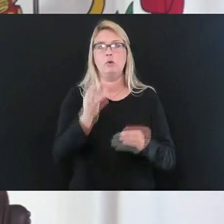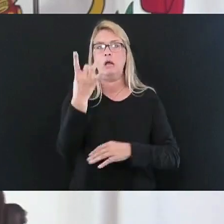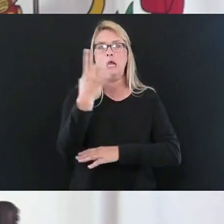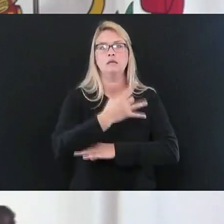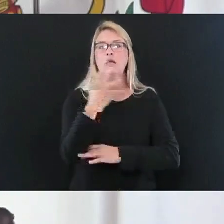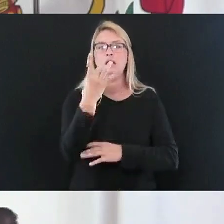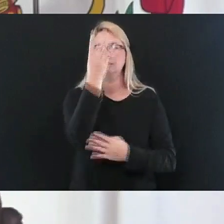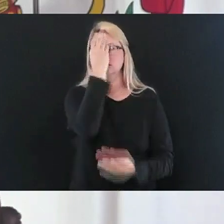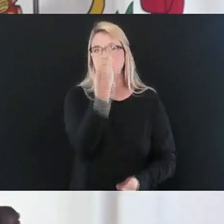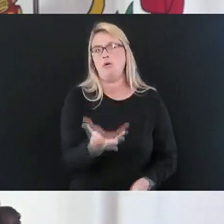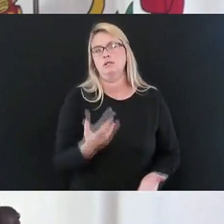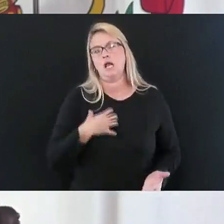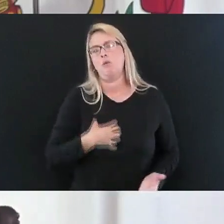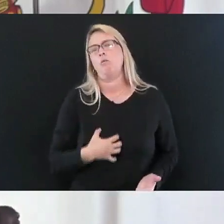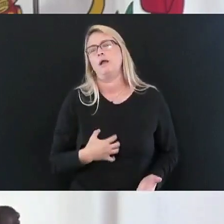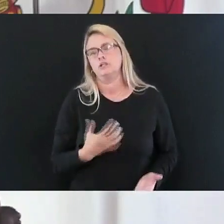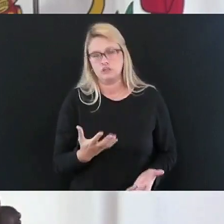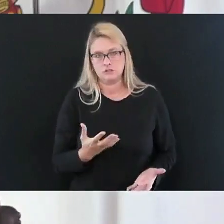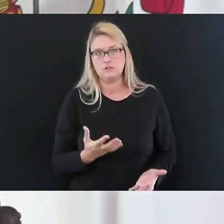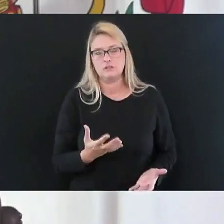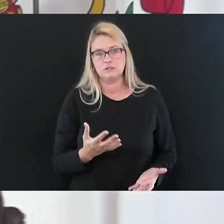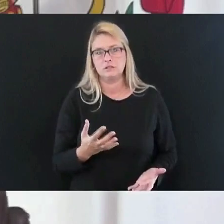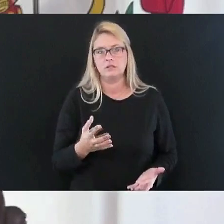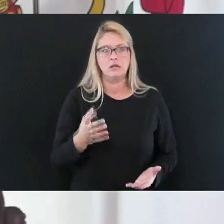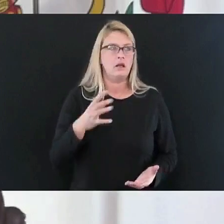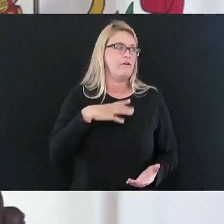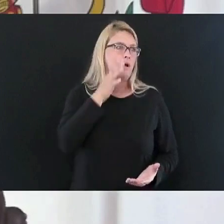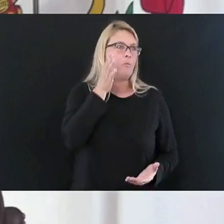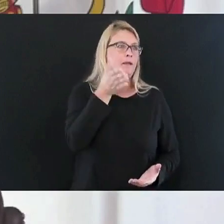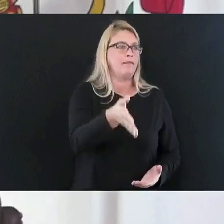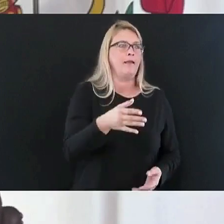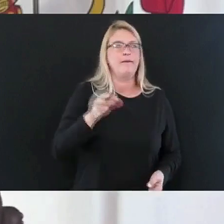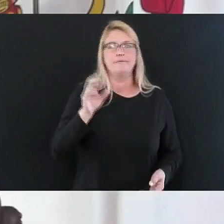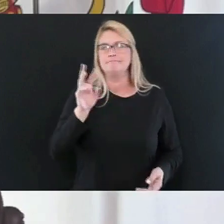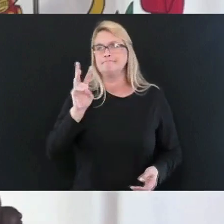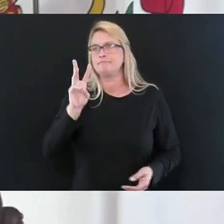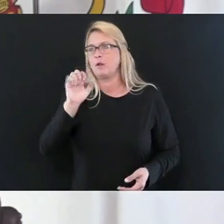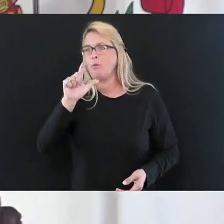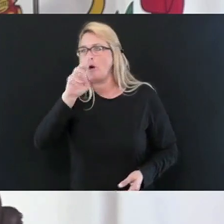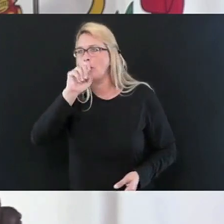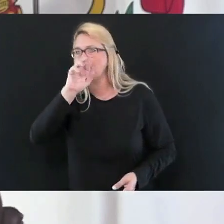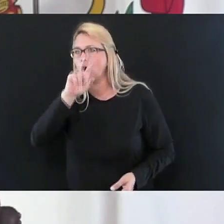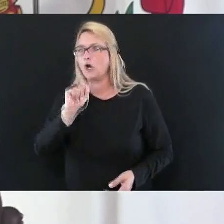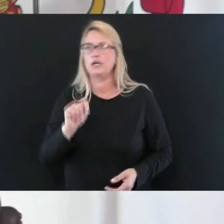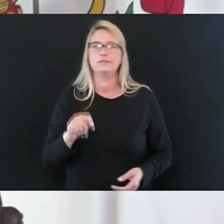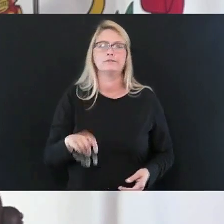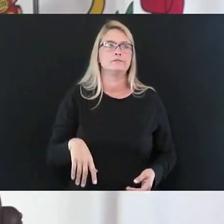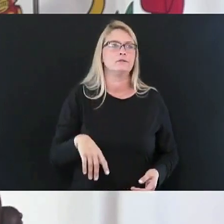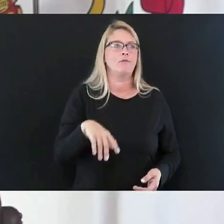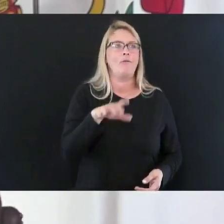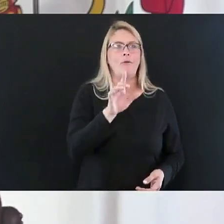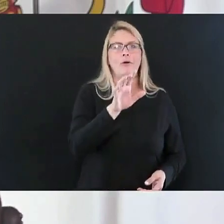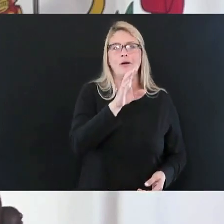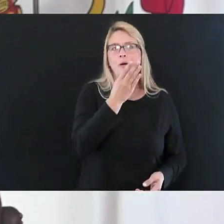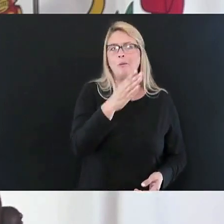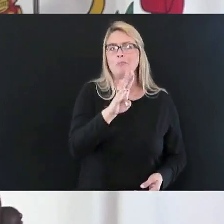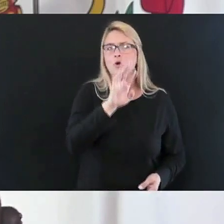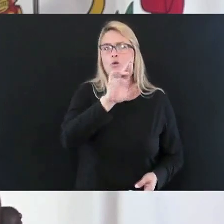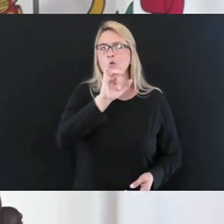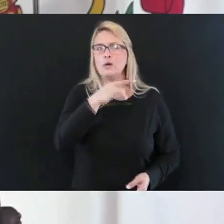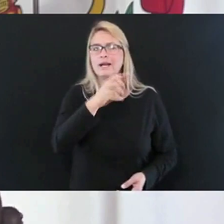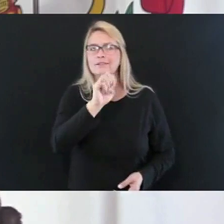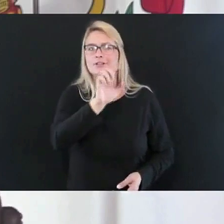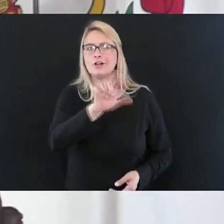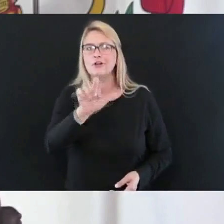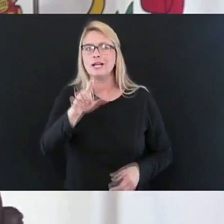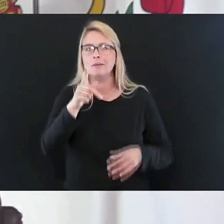notice and say we're going to be at the Walmart or the Blue Ridge Little League Park and we're going to be there